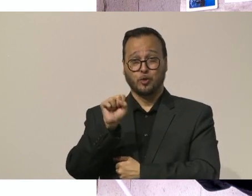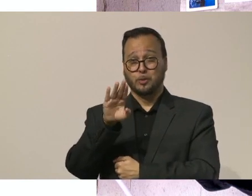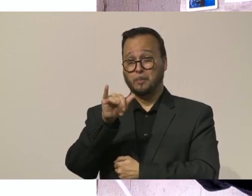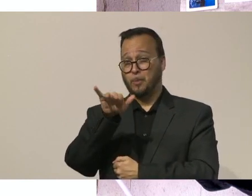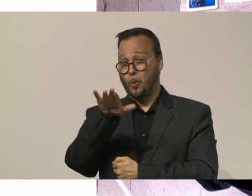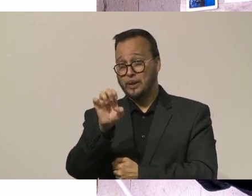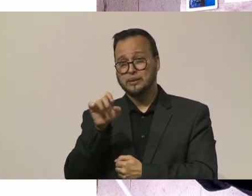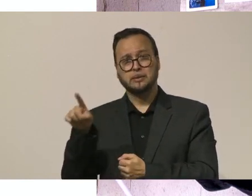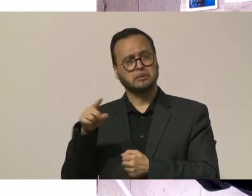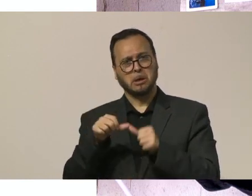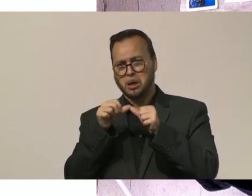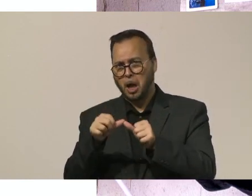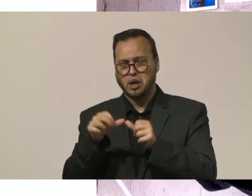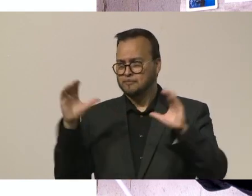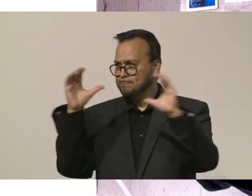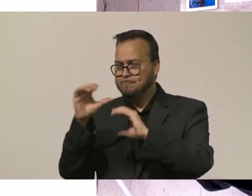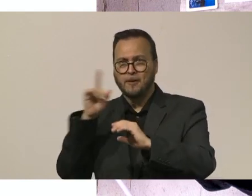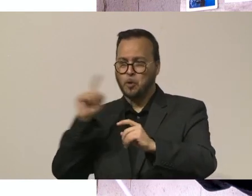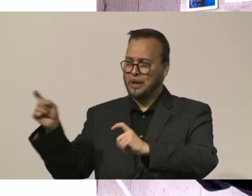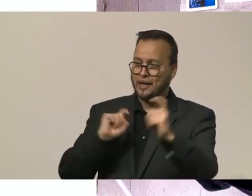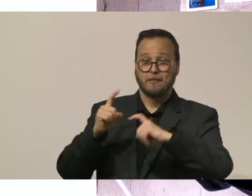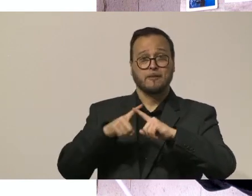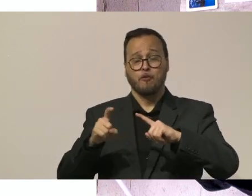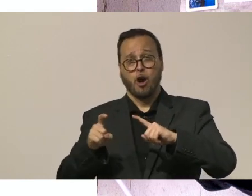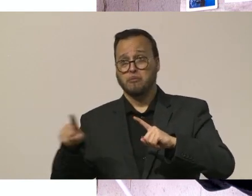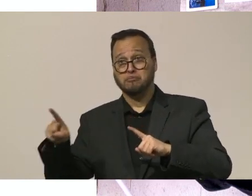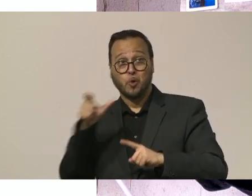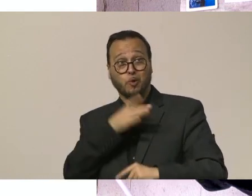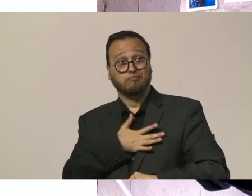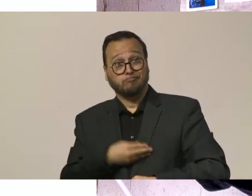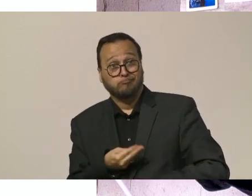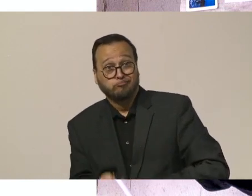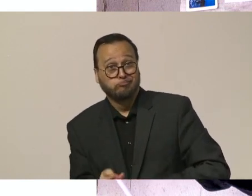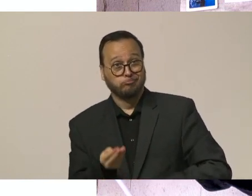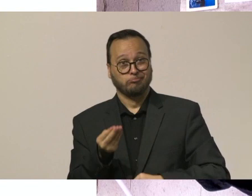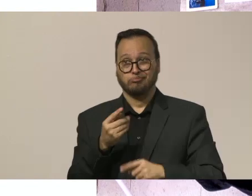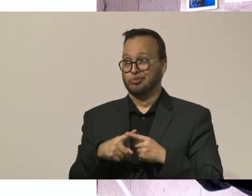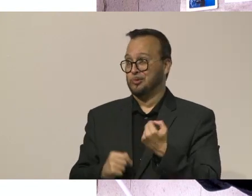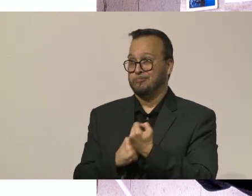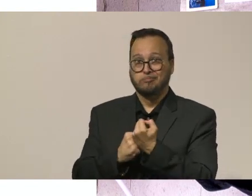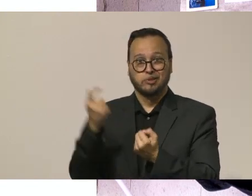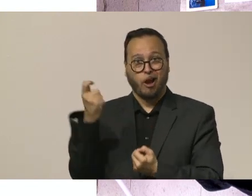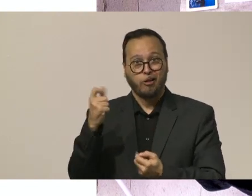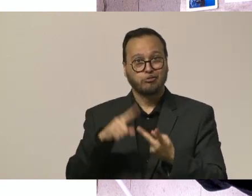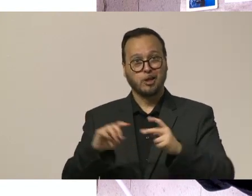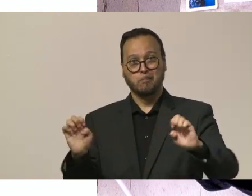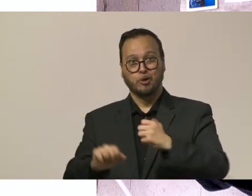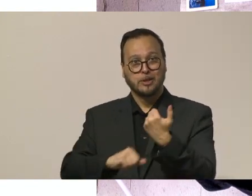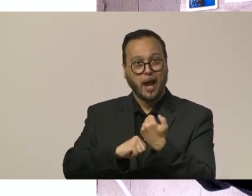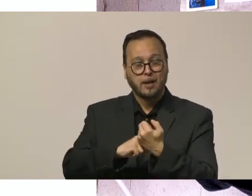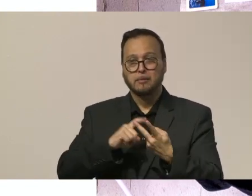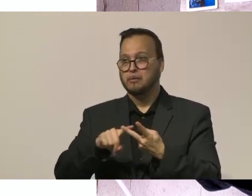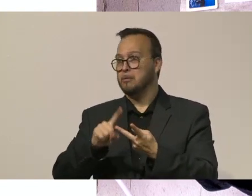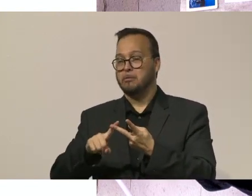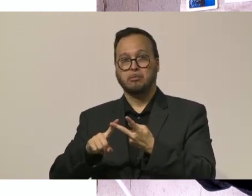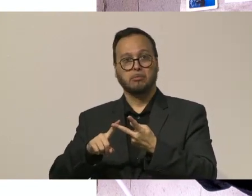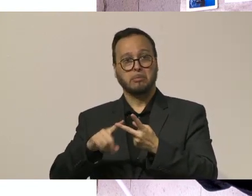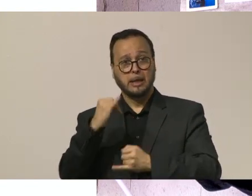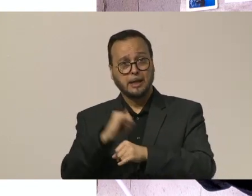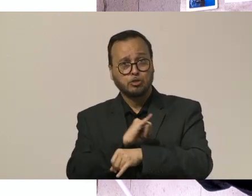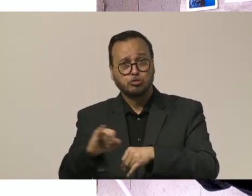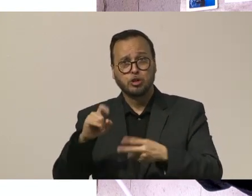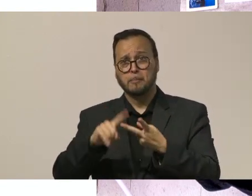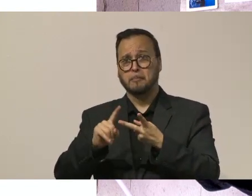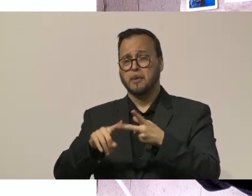constant pursuit of gifts from generous individuals to fund scholarships, emergency aid, stipends for internships, and on-campus